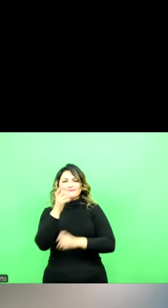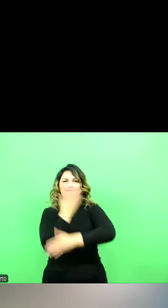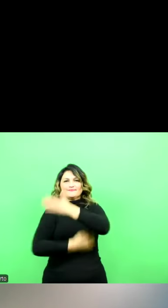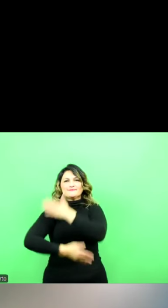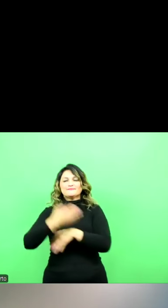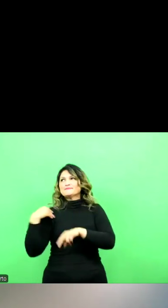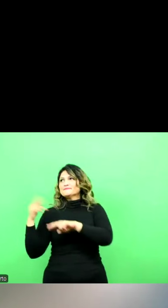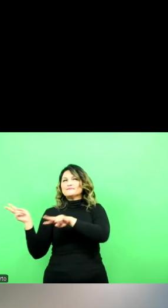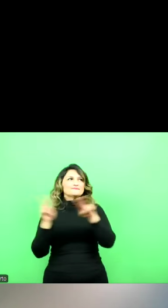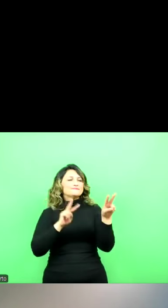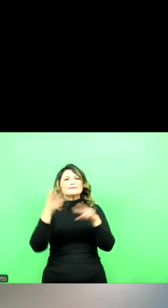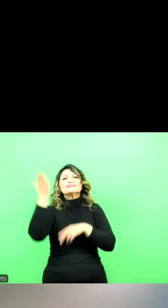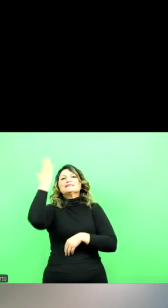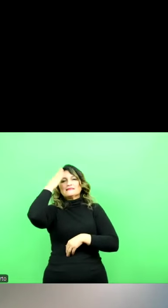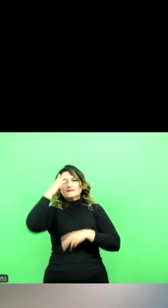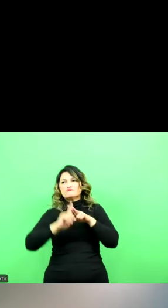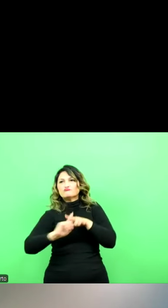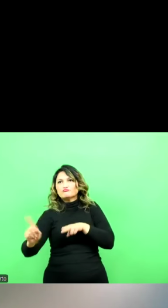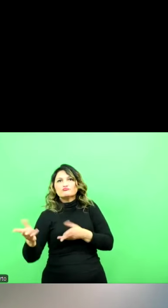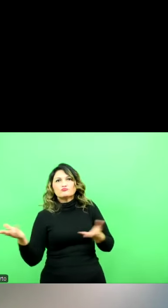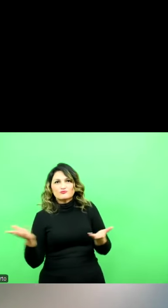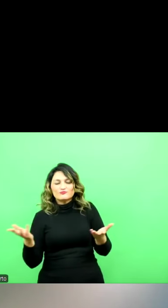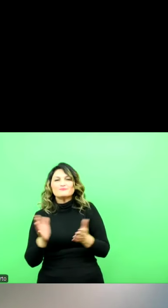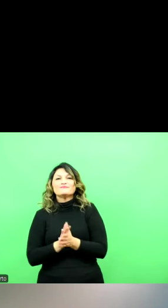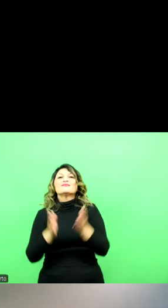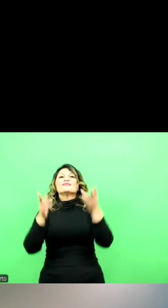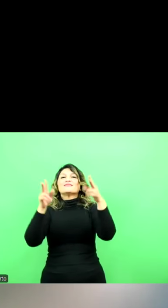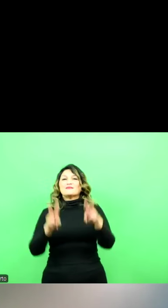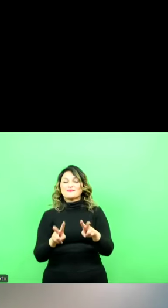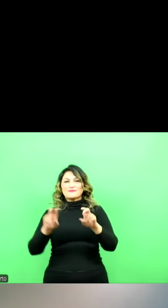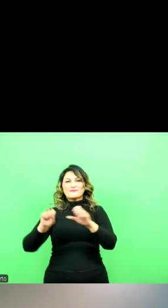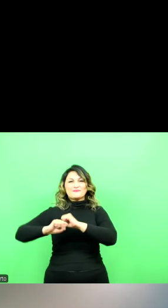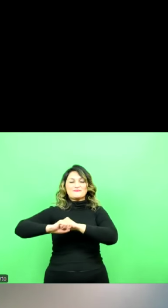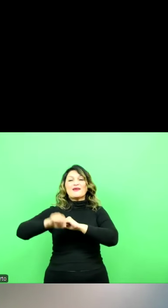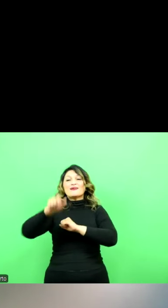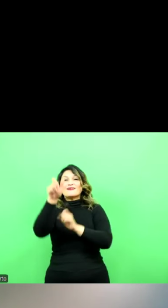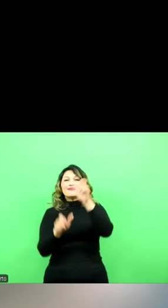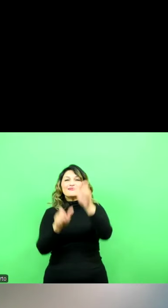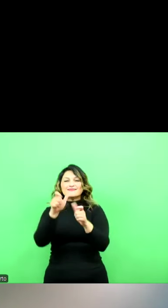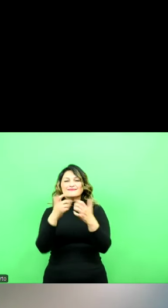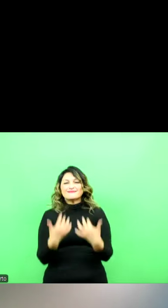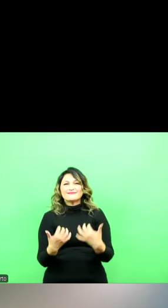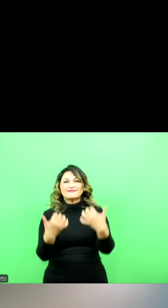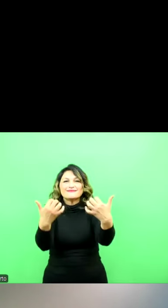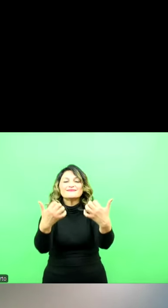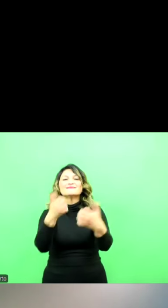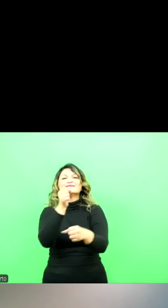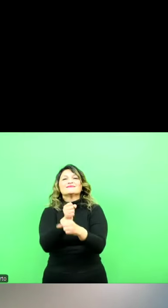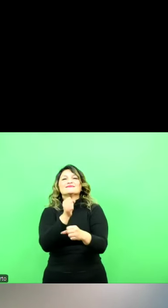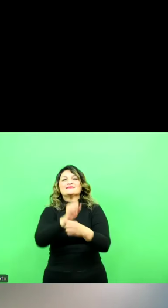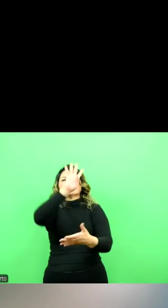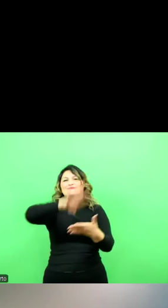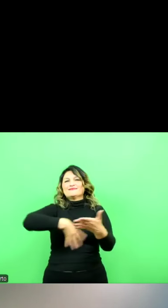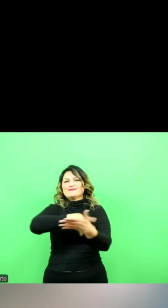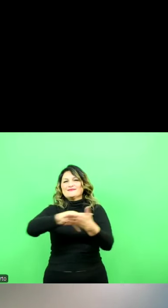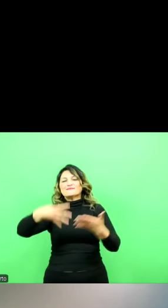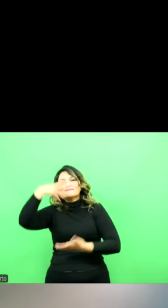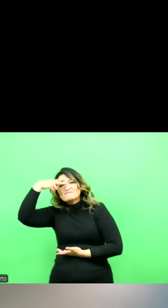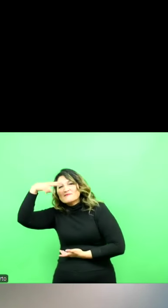Another action involves training healthcare personnel and brigade in sign language courses.